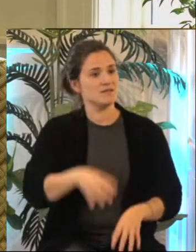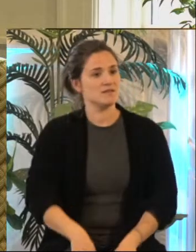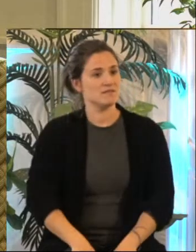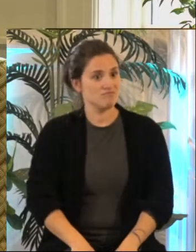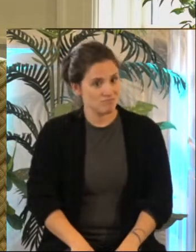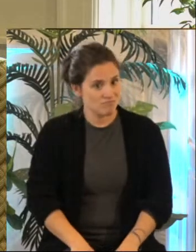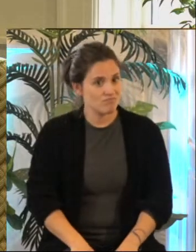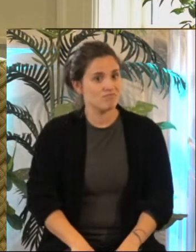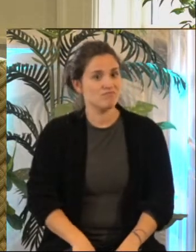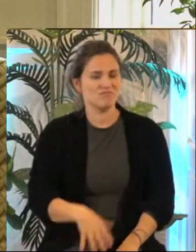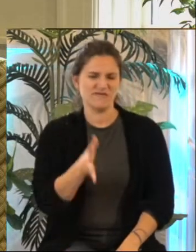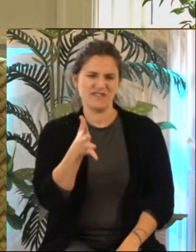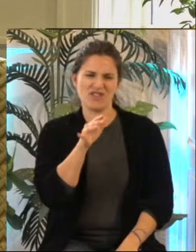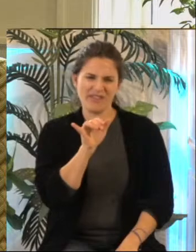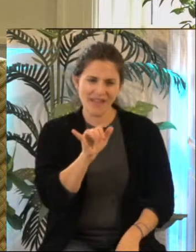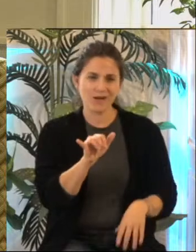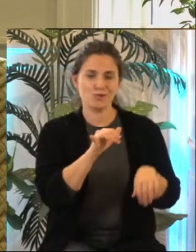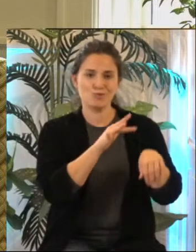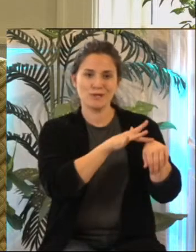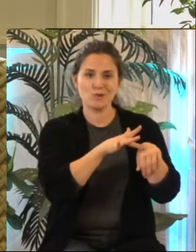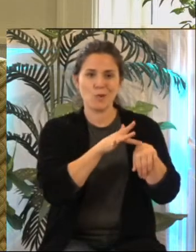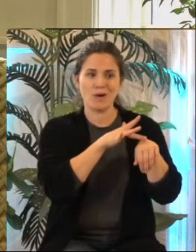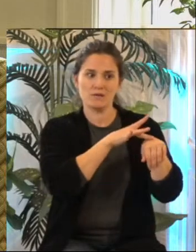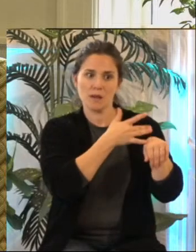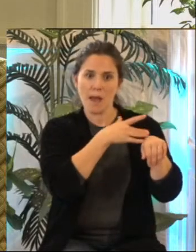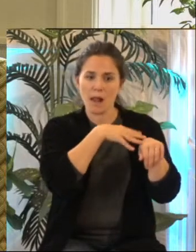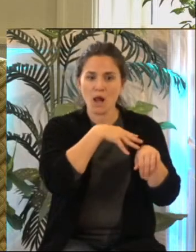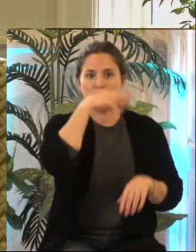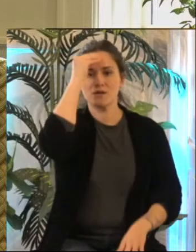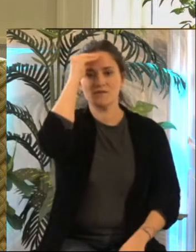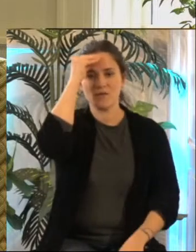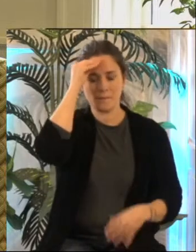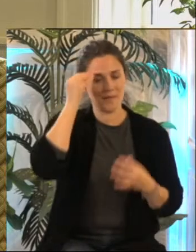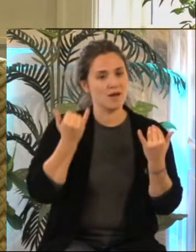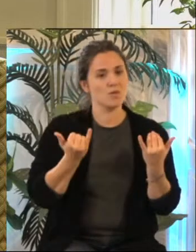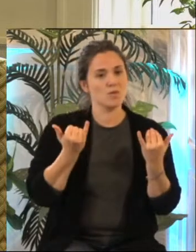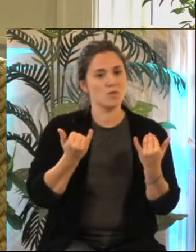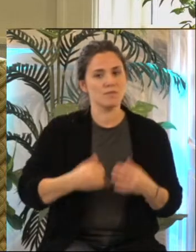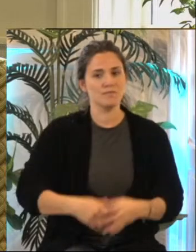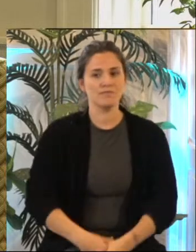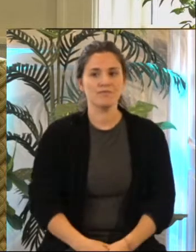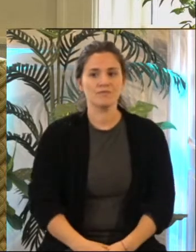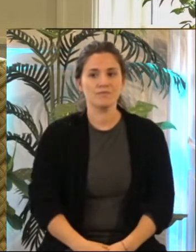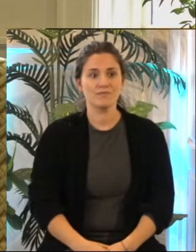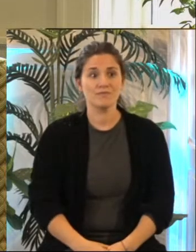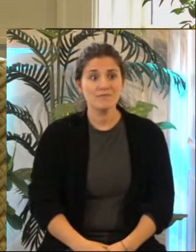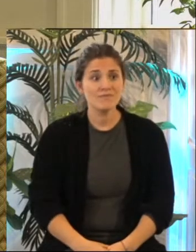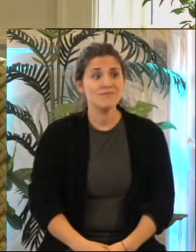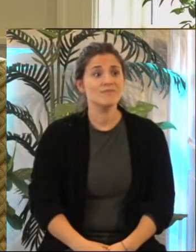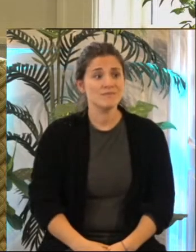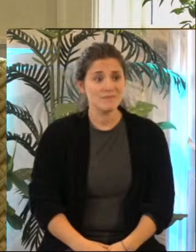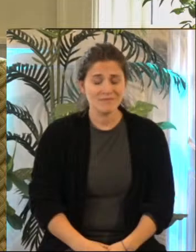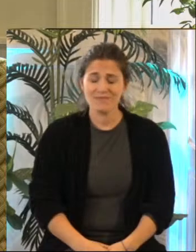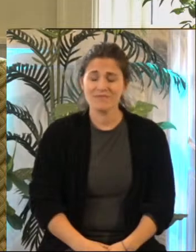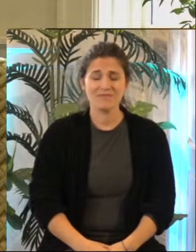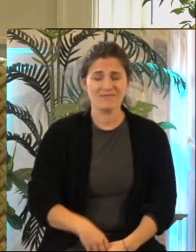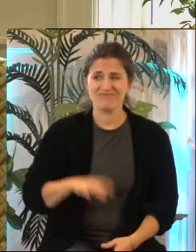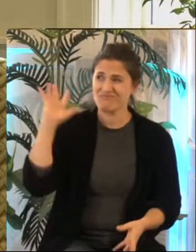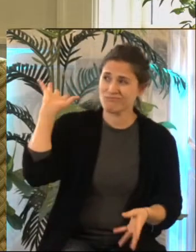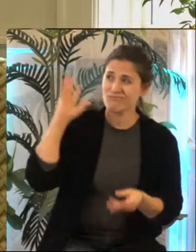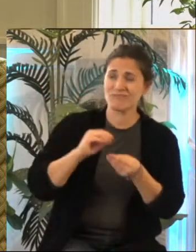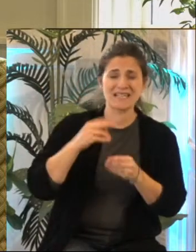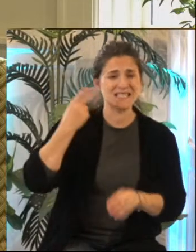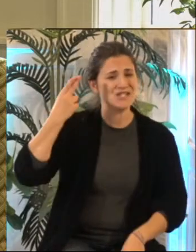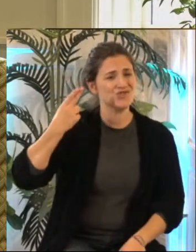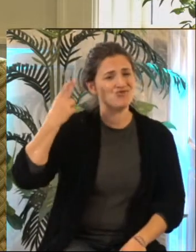is also a resource for us in these times. Folks have been through things even worse than we're going